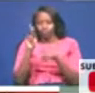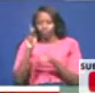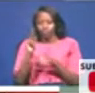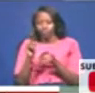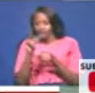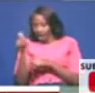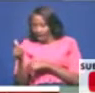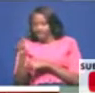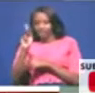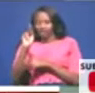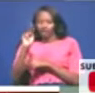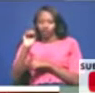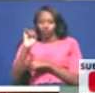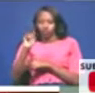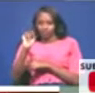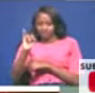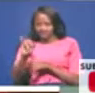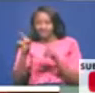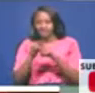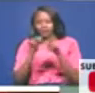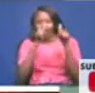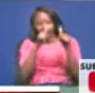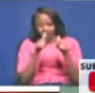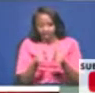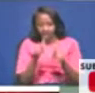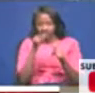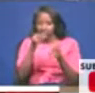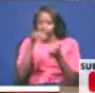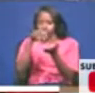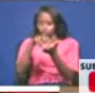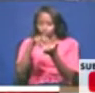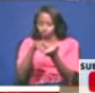the advertisement of their position. Here's that report.